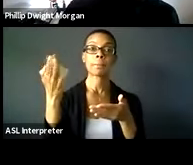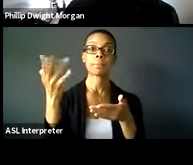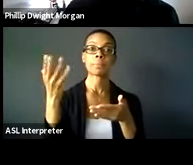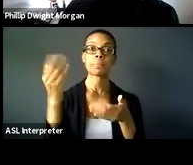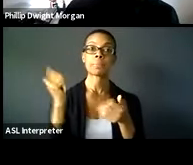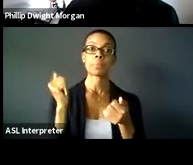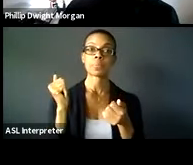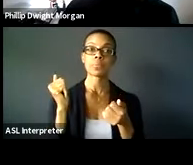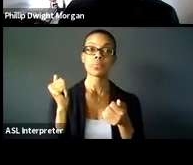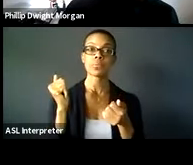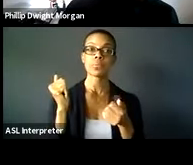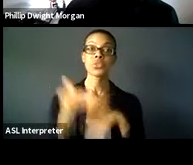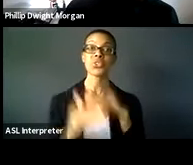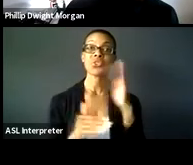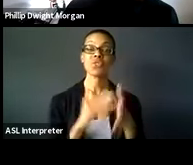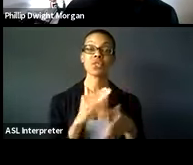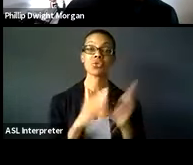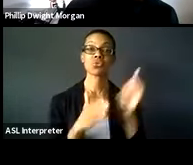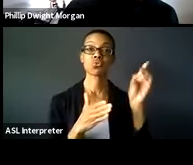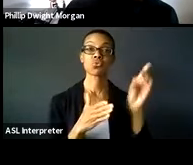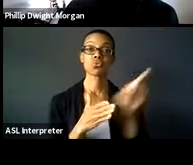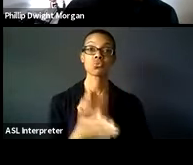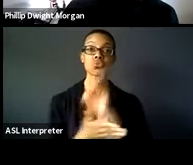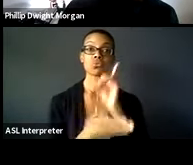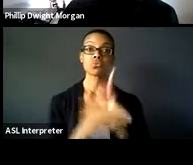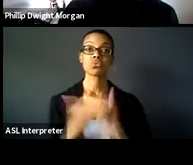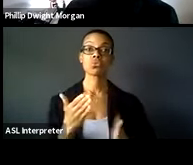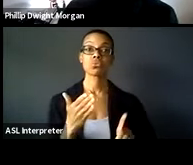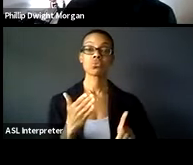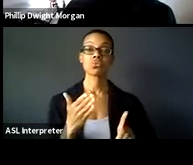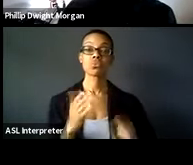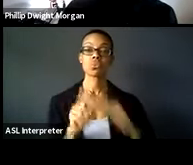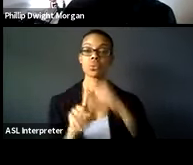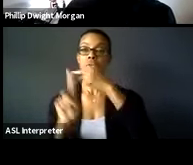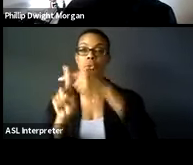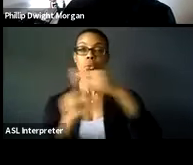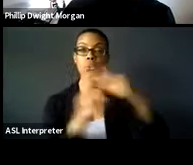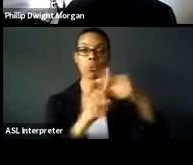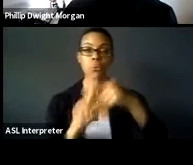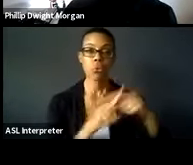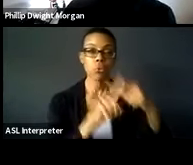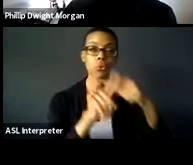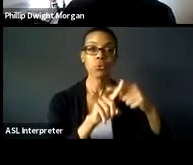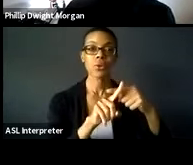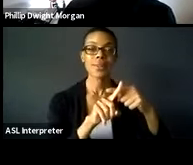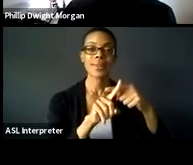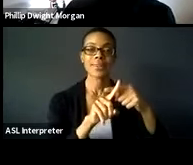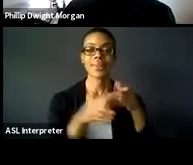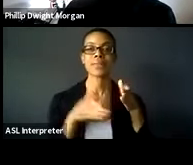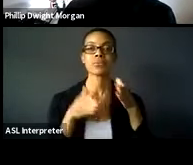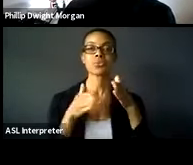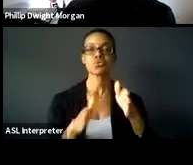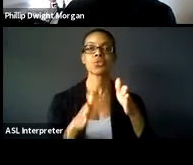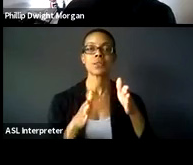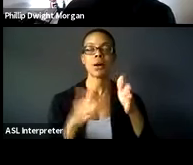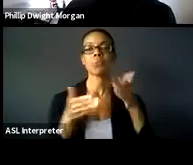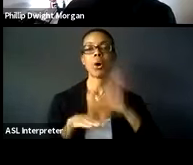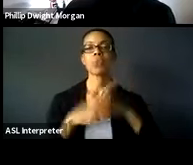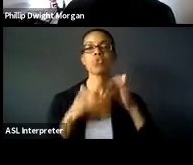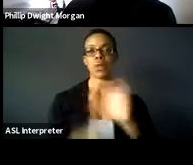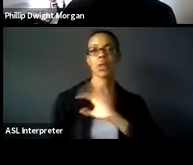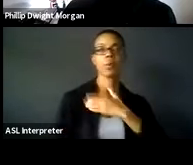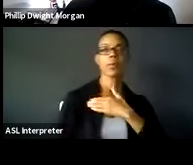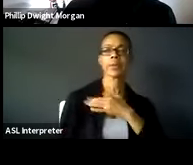putting an end to discriminatory carding and street check at city. It passed unanimously. I brought with the